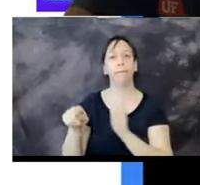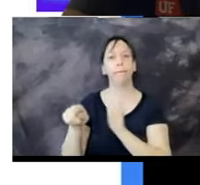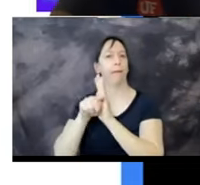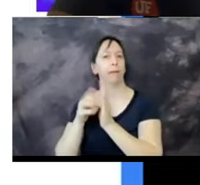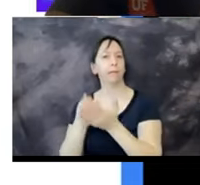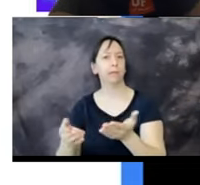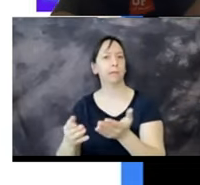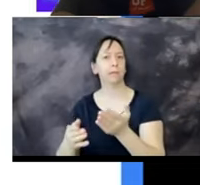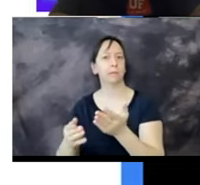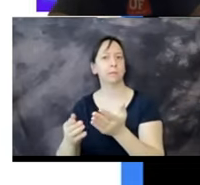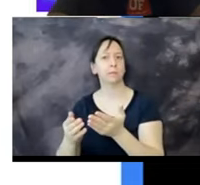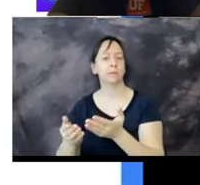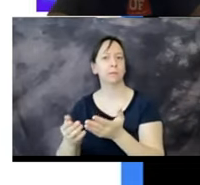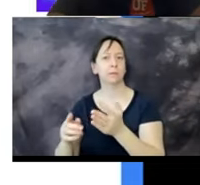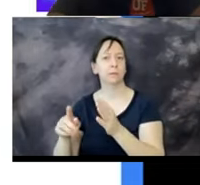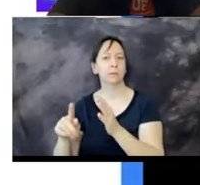one?